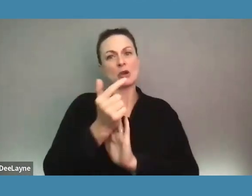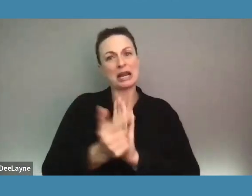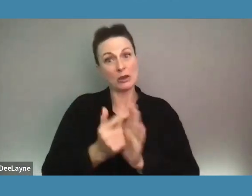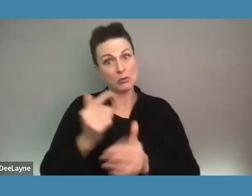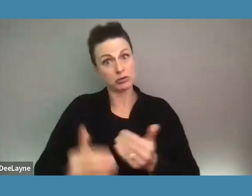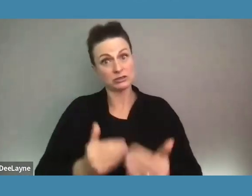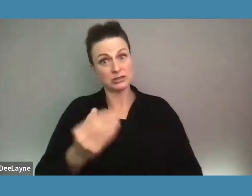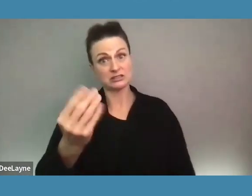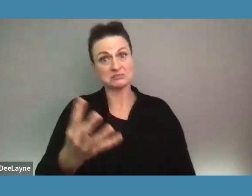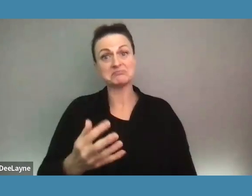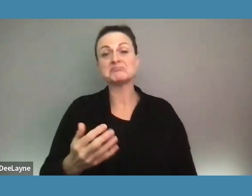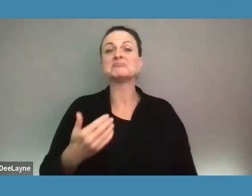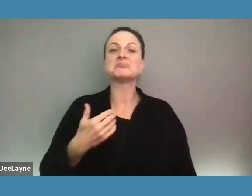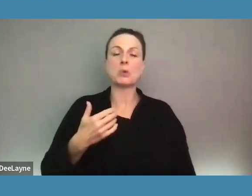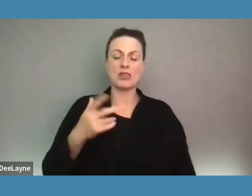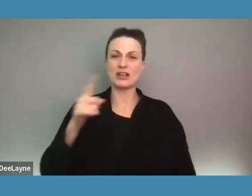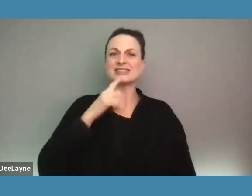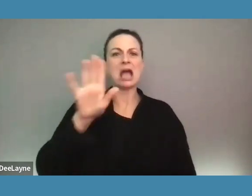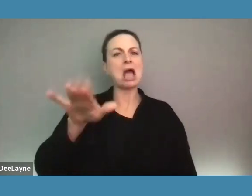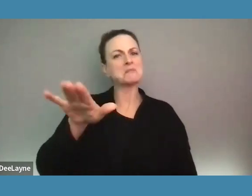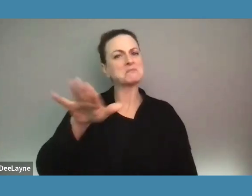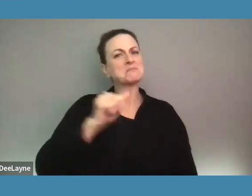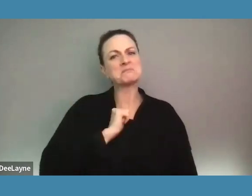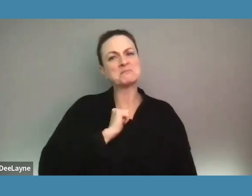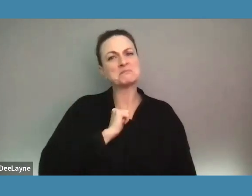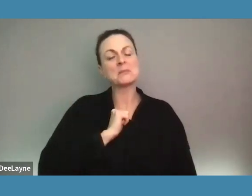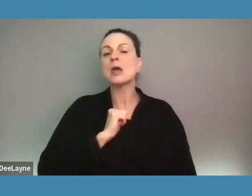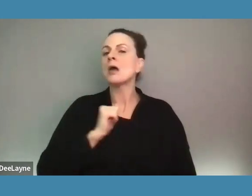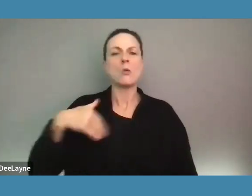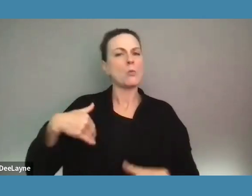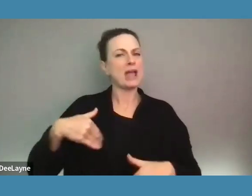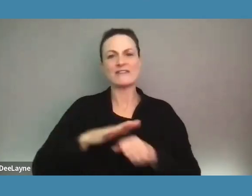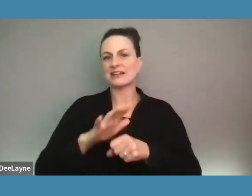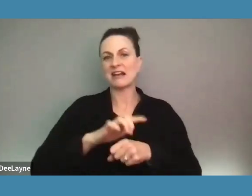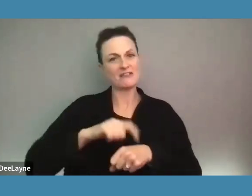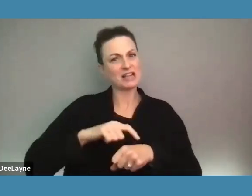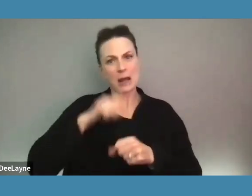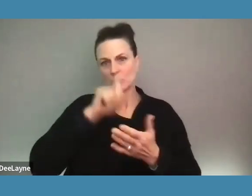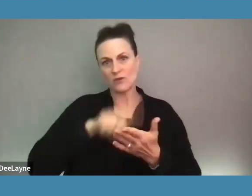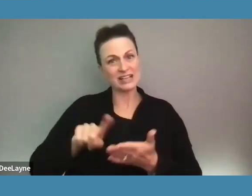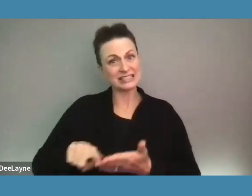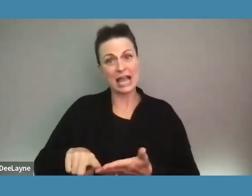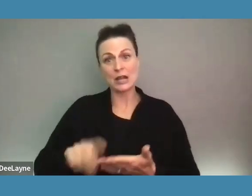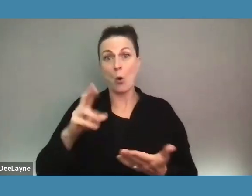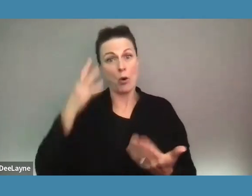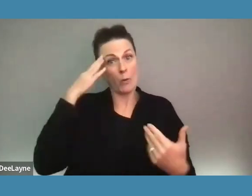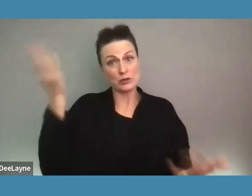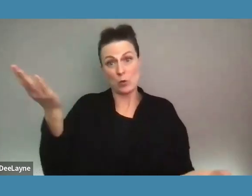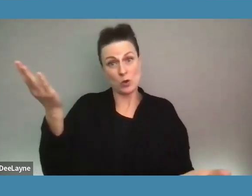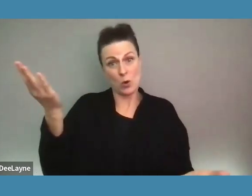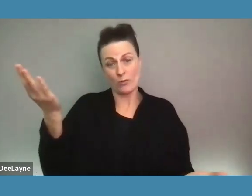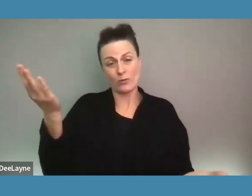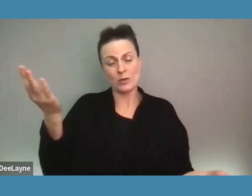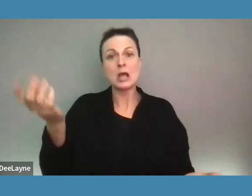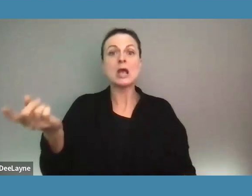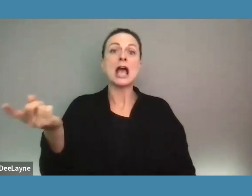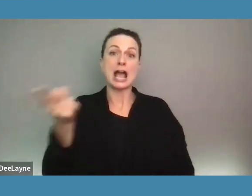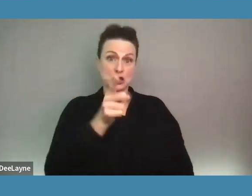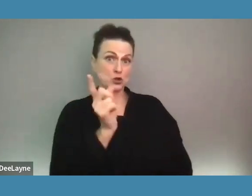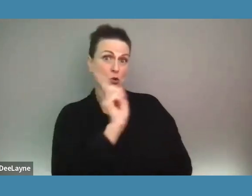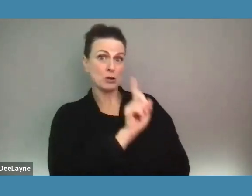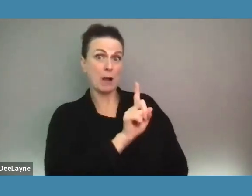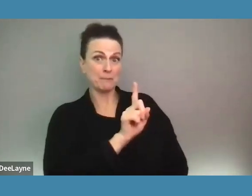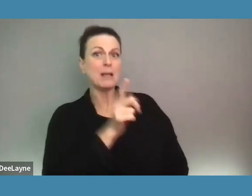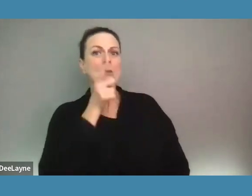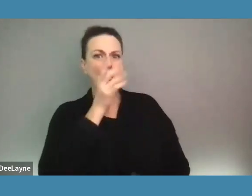process where they're coming and saying, hey, we haven't had the time to investigate or we don't know. And you're coming to the table and there will be